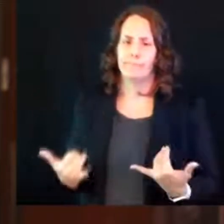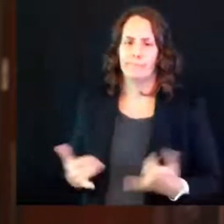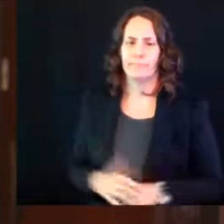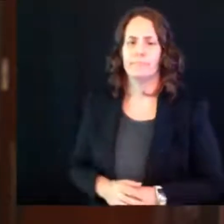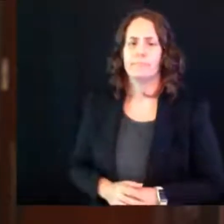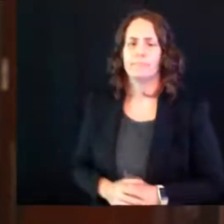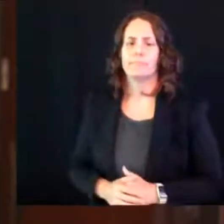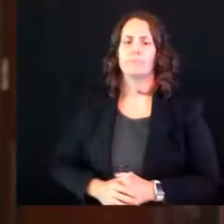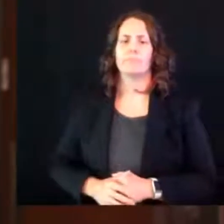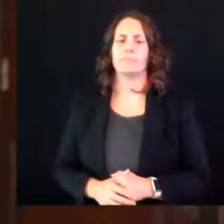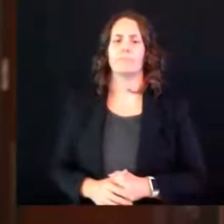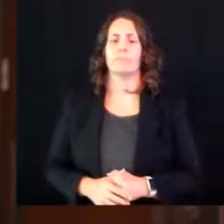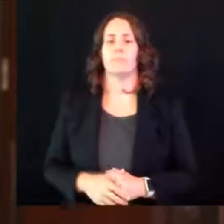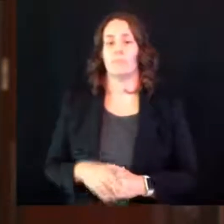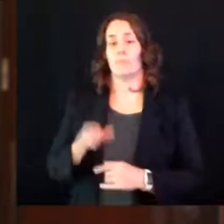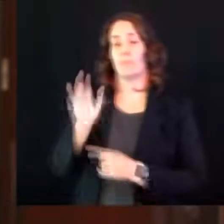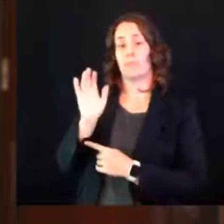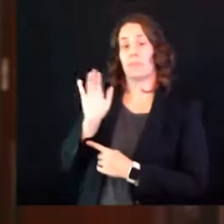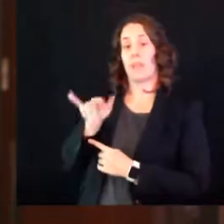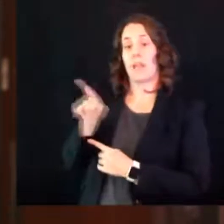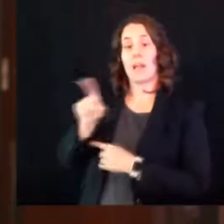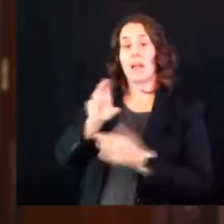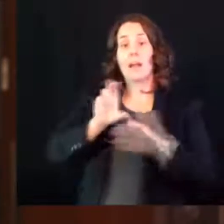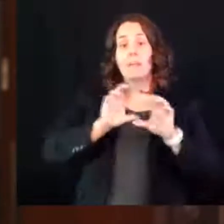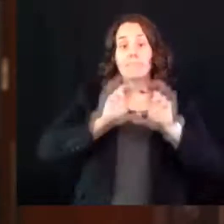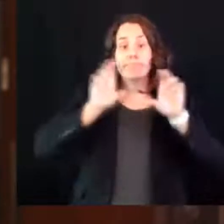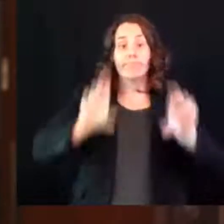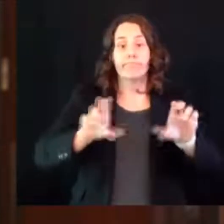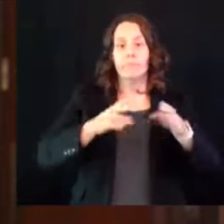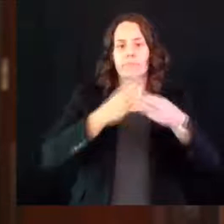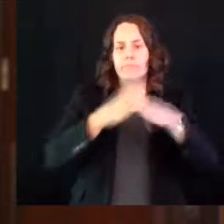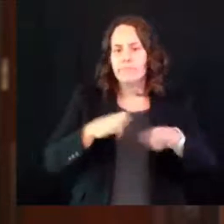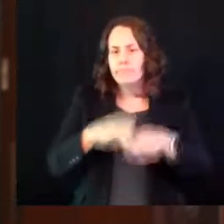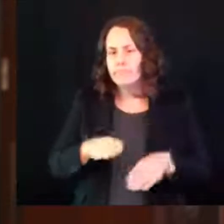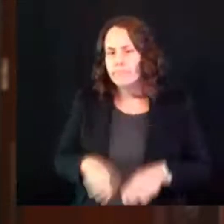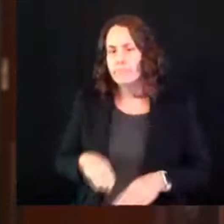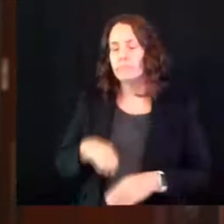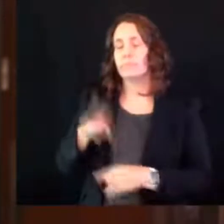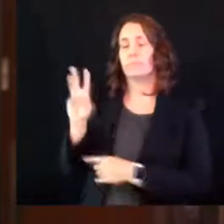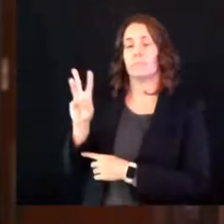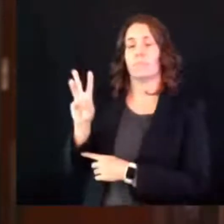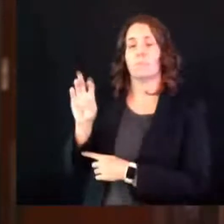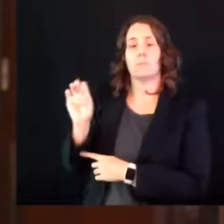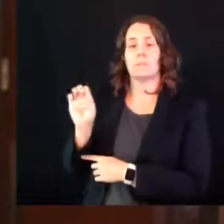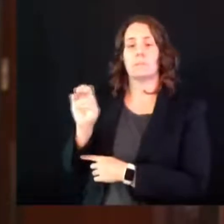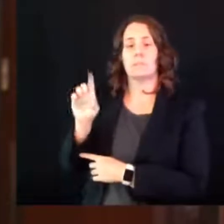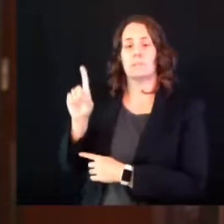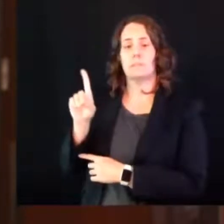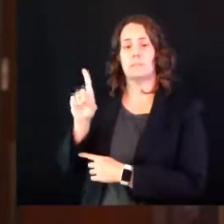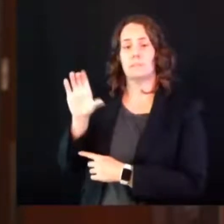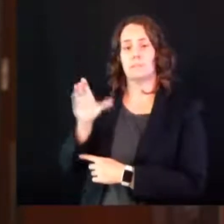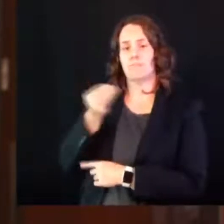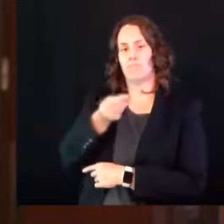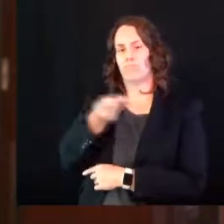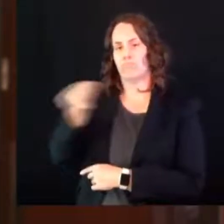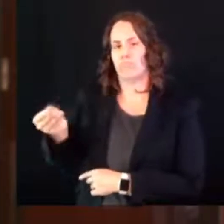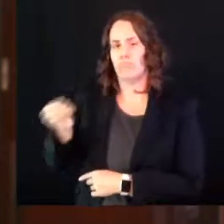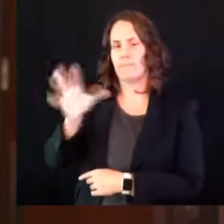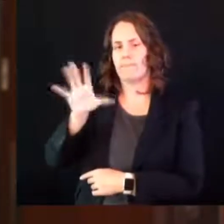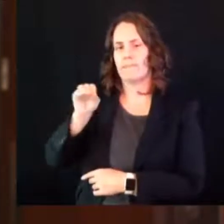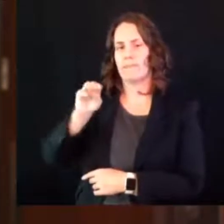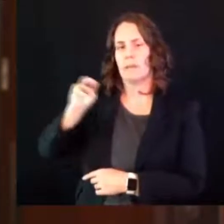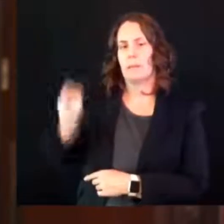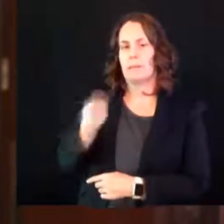for WEDC's We're All In grants to help support more than 10,000 Wisconsin small businesses,